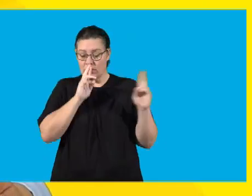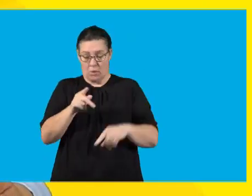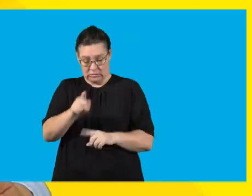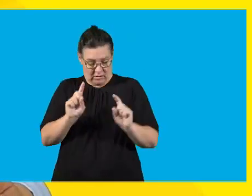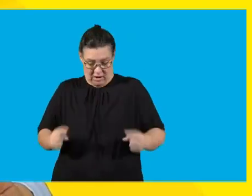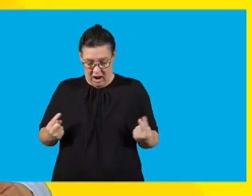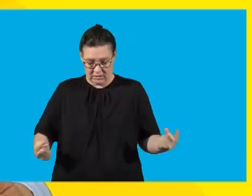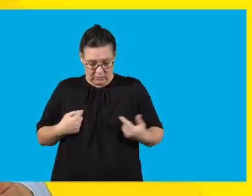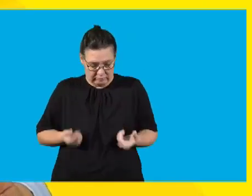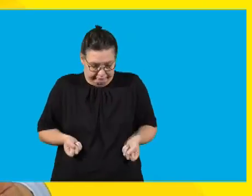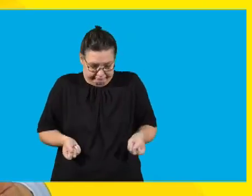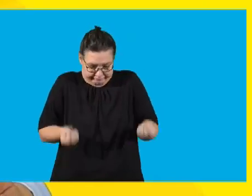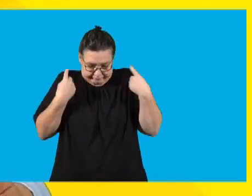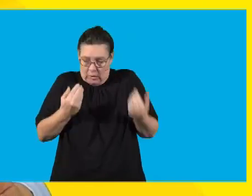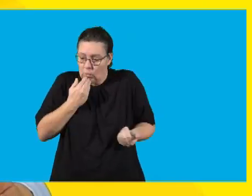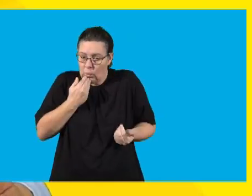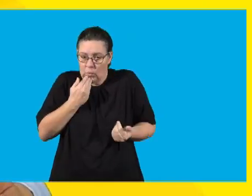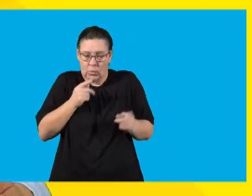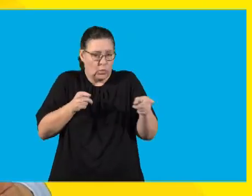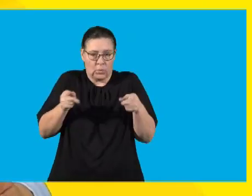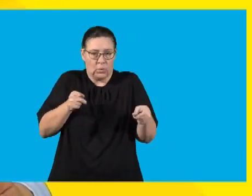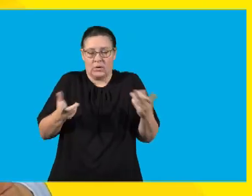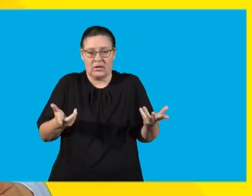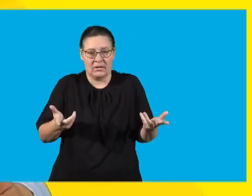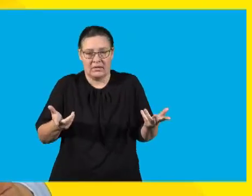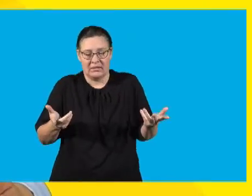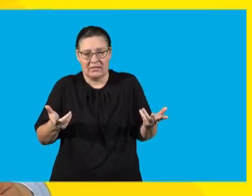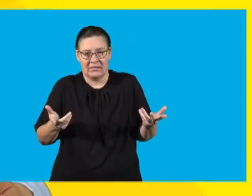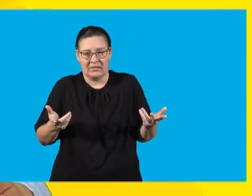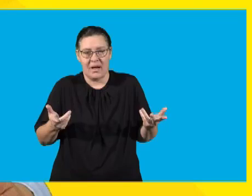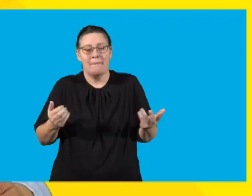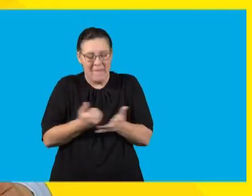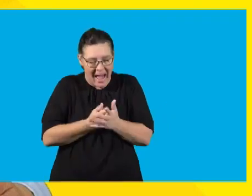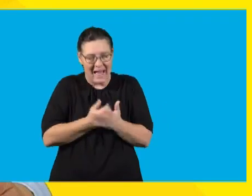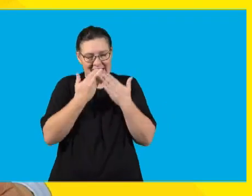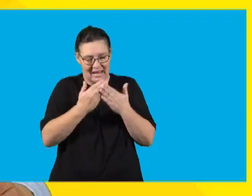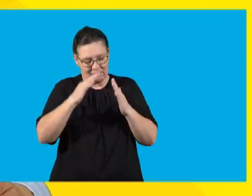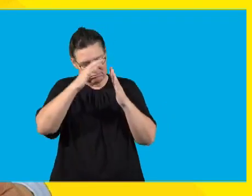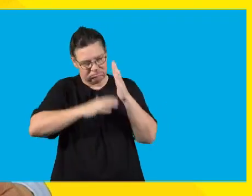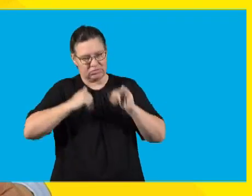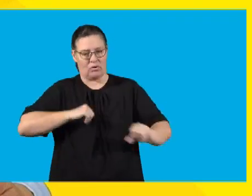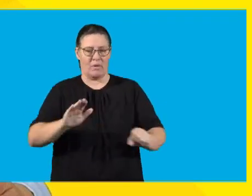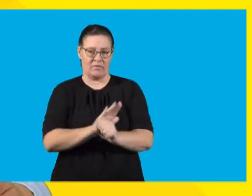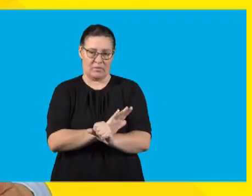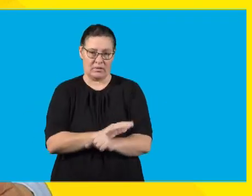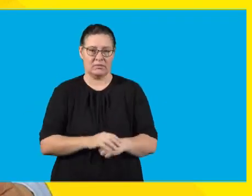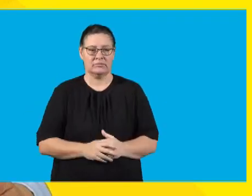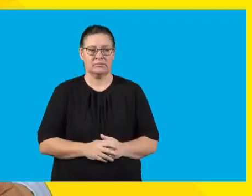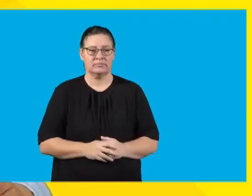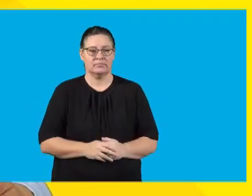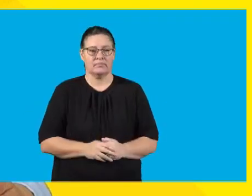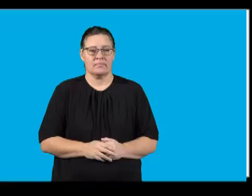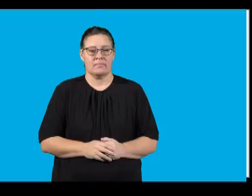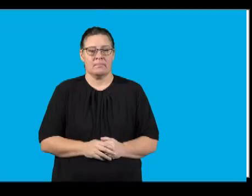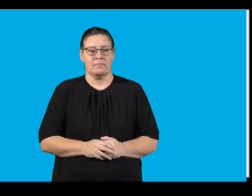because you won't be able to respond to this question if you haven't captured the entire drama. So let's see